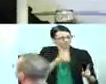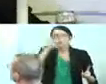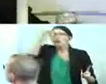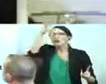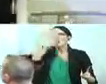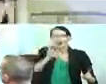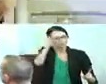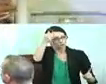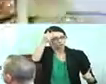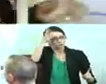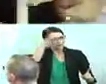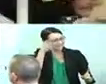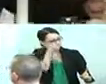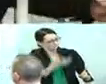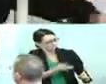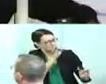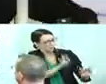to be.